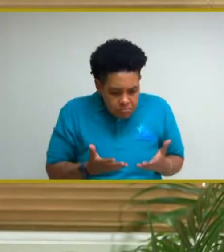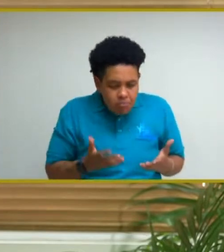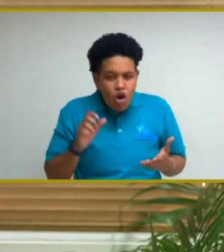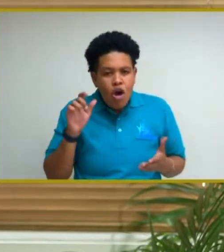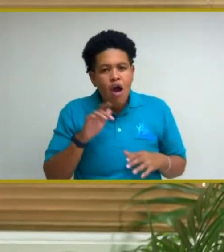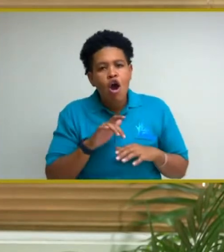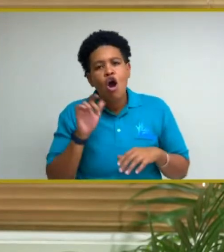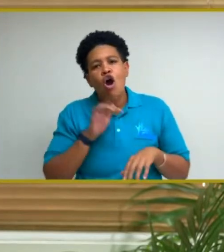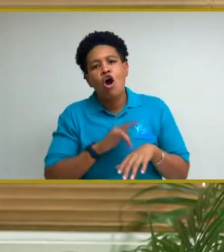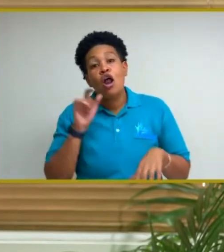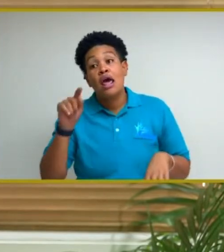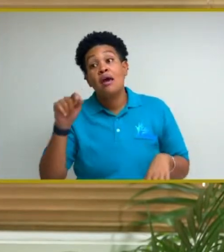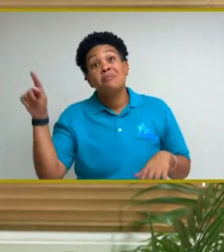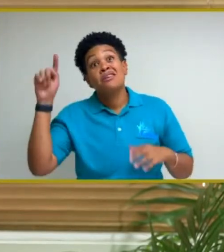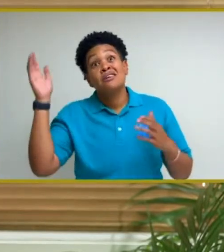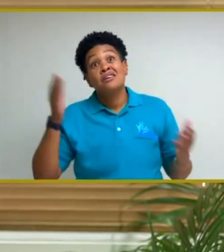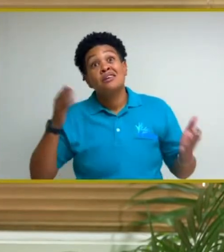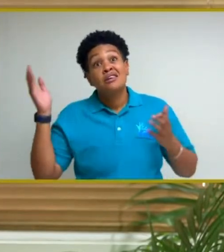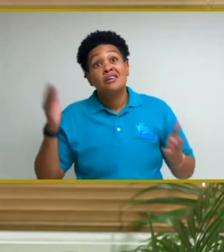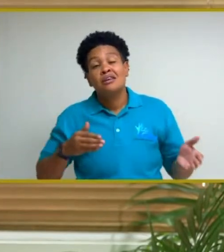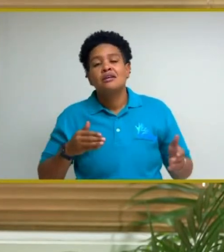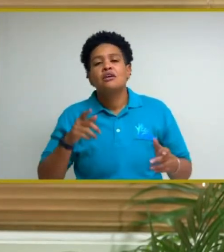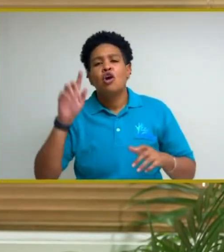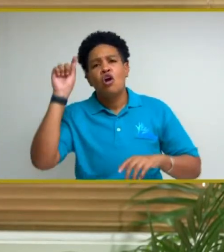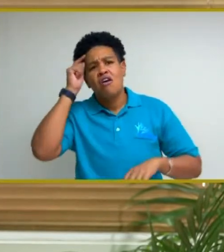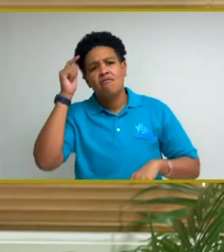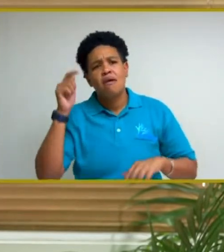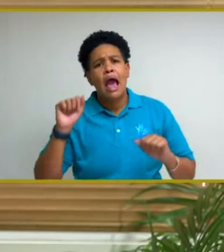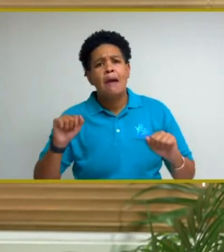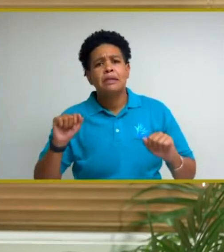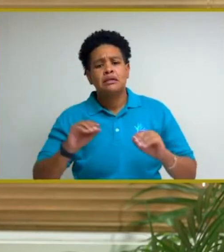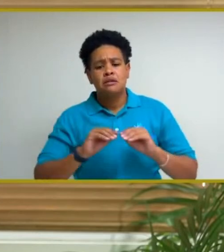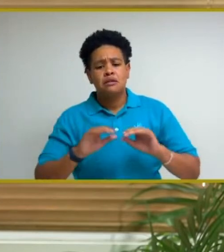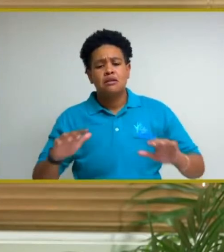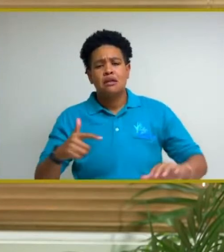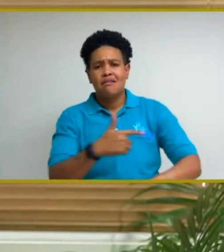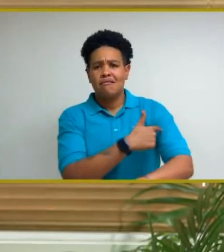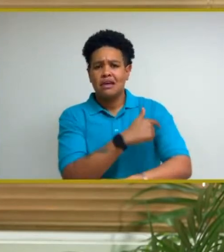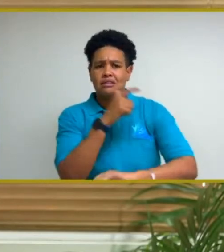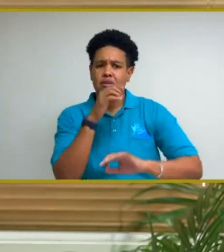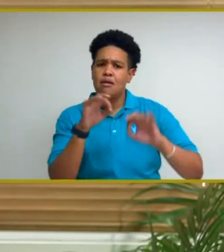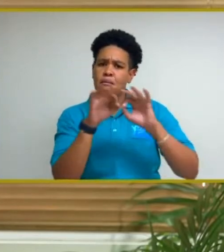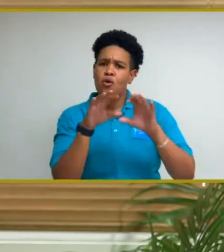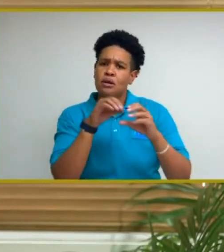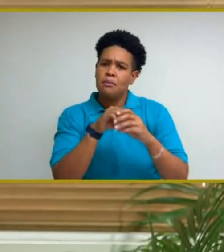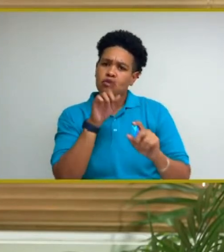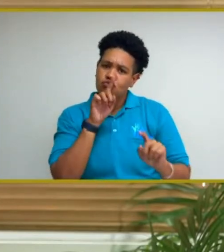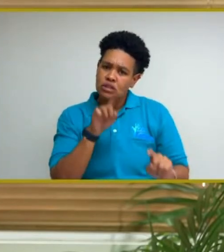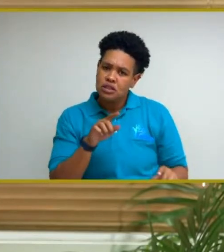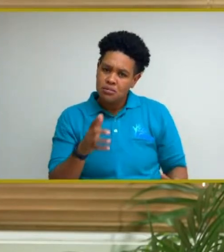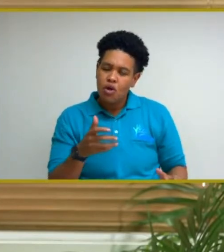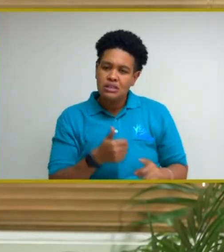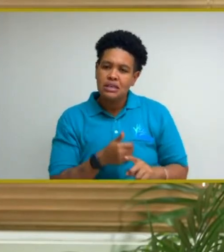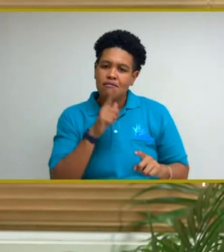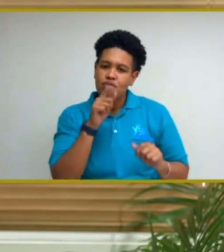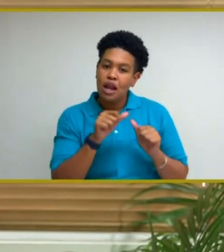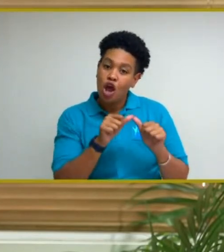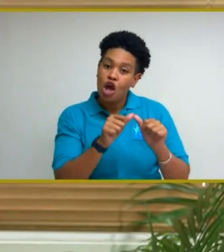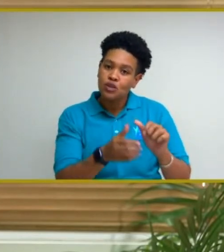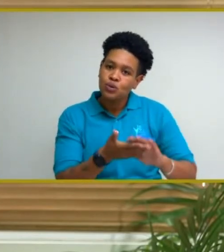that the government's ability to administer vaccines as a very important part of the response